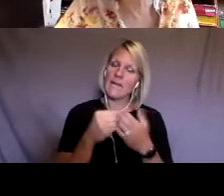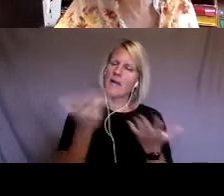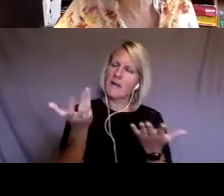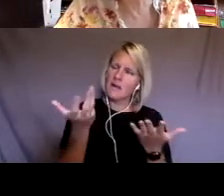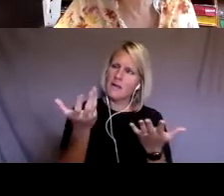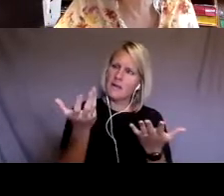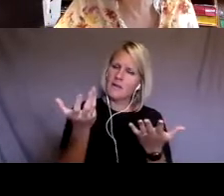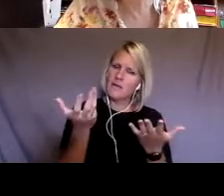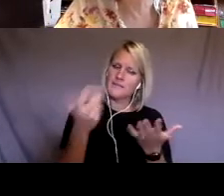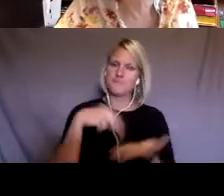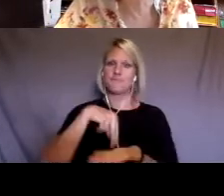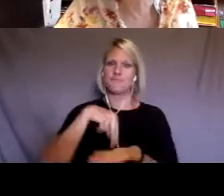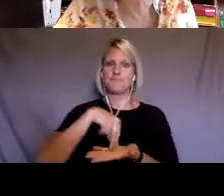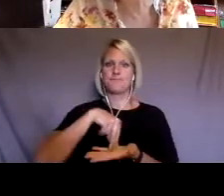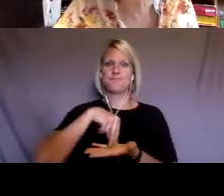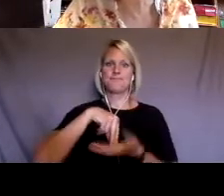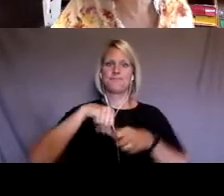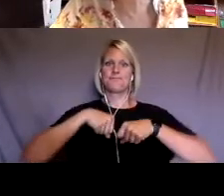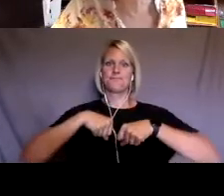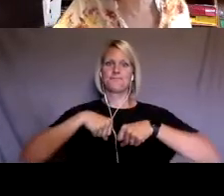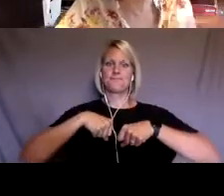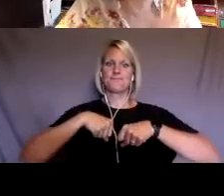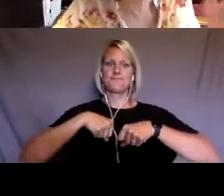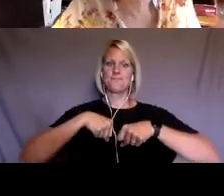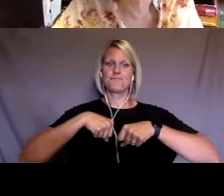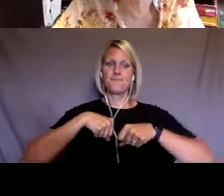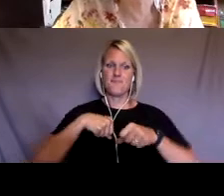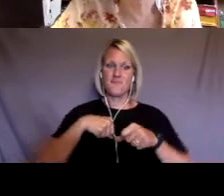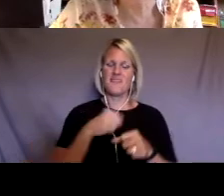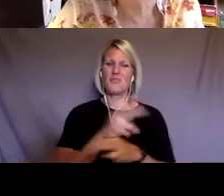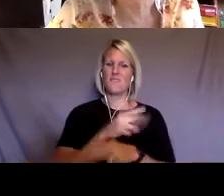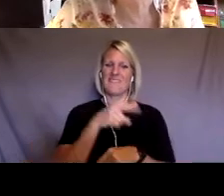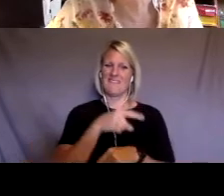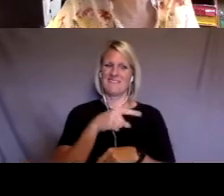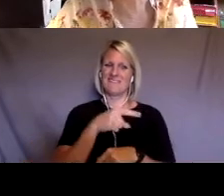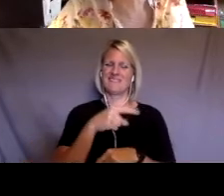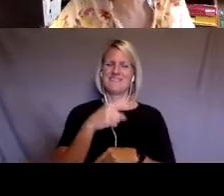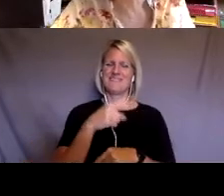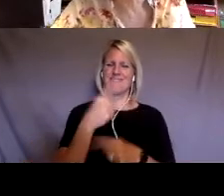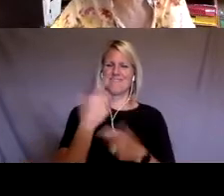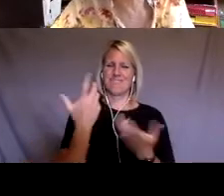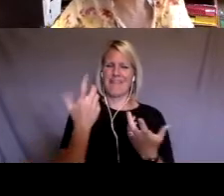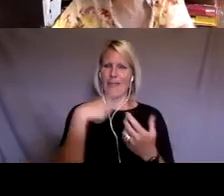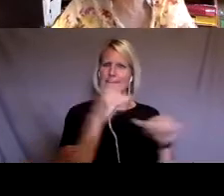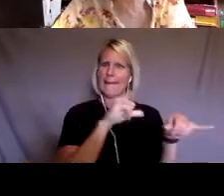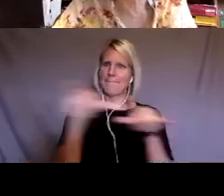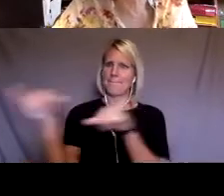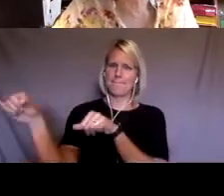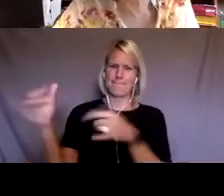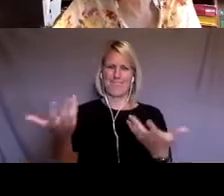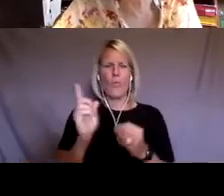vending carts that looked one the same like the other, kind of like Disneyland.